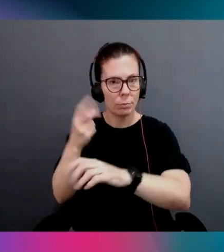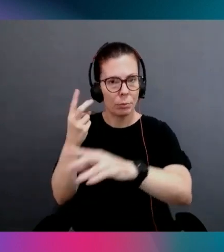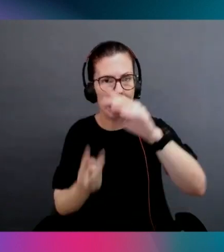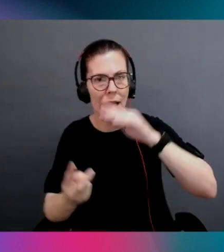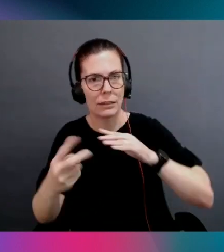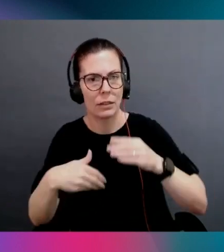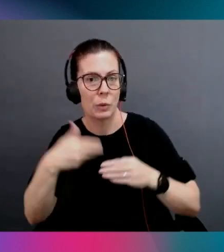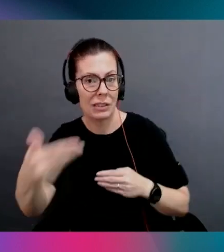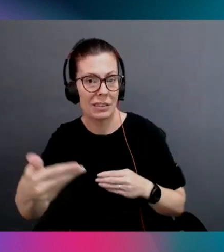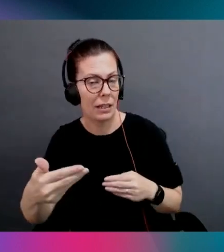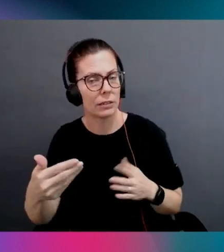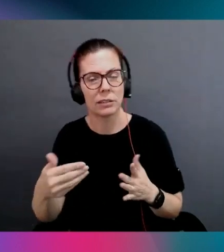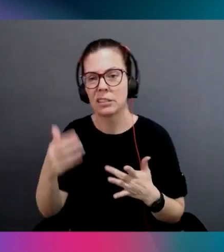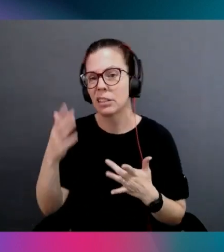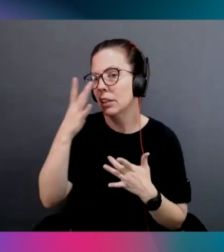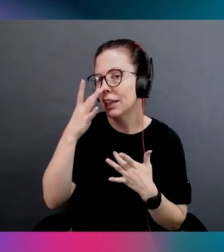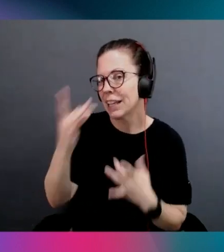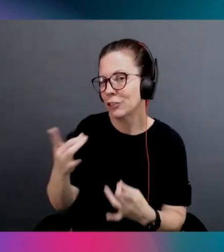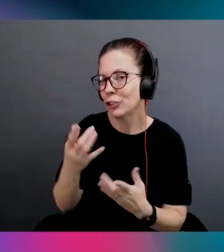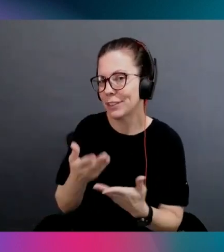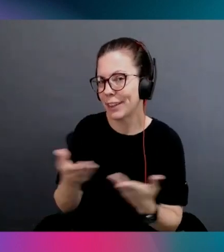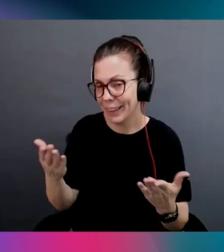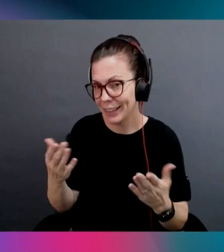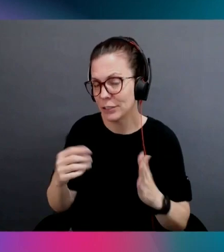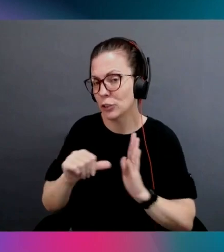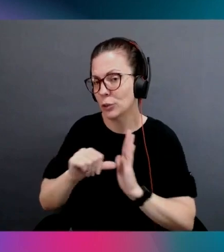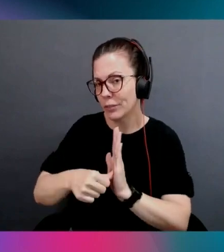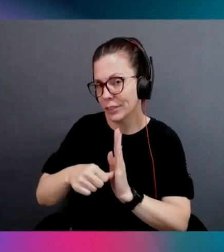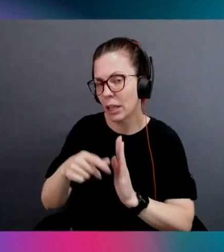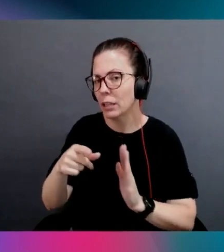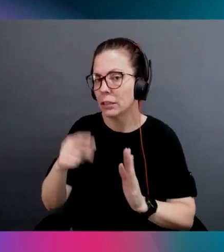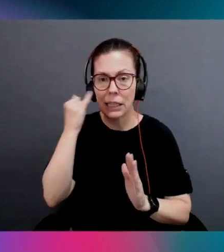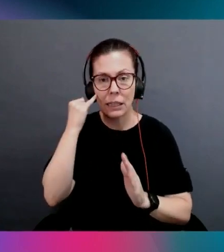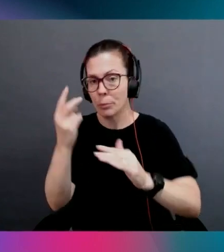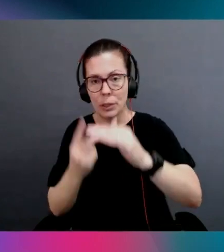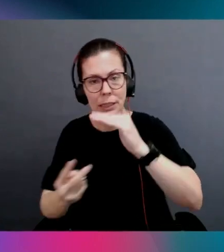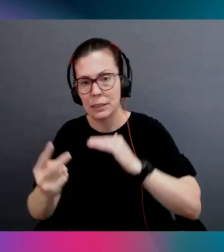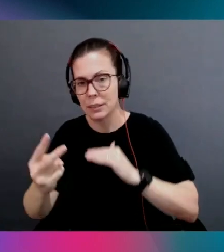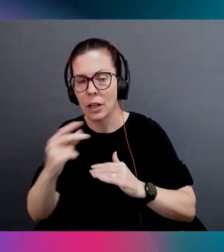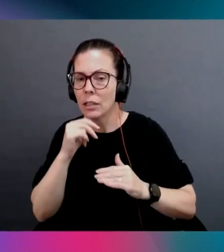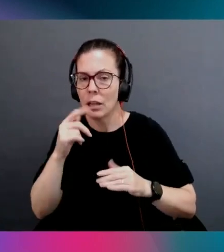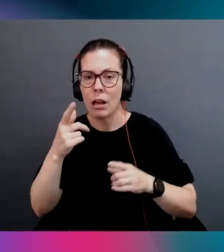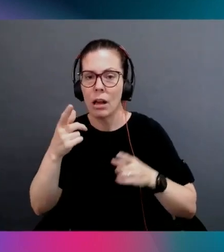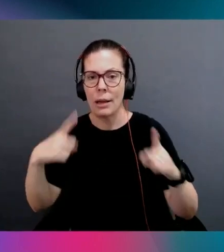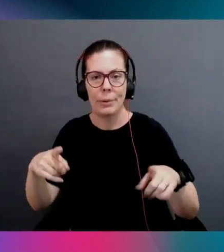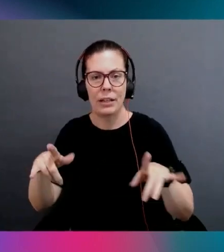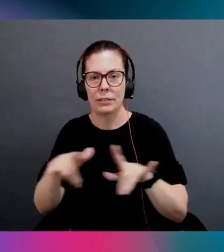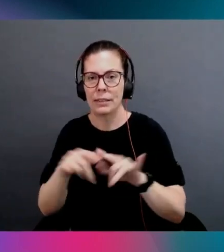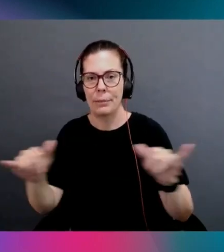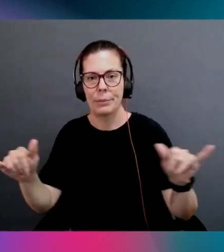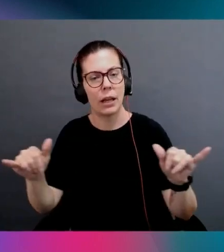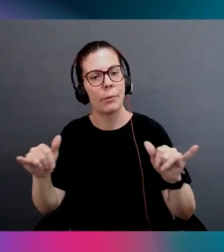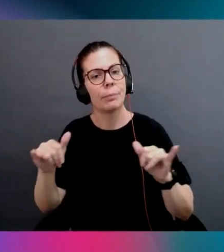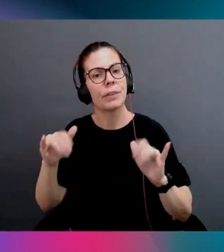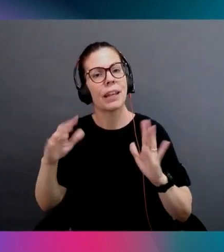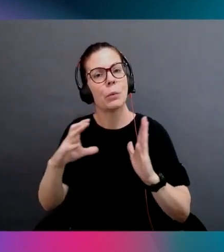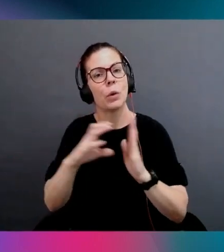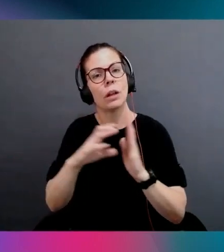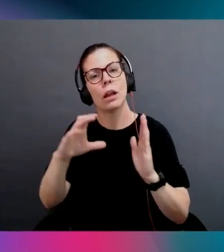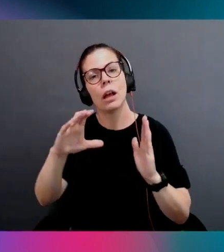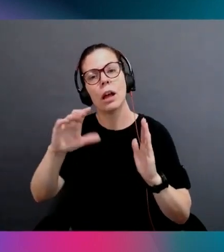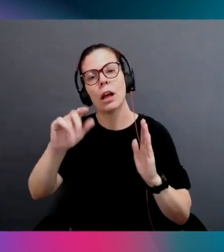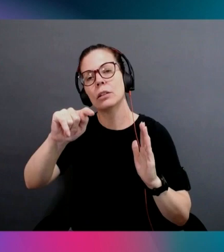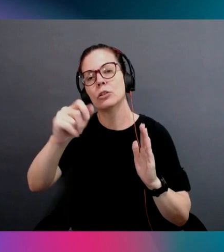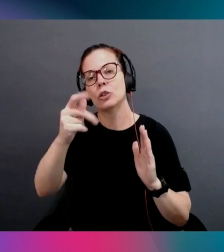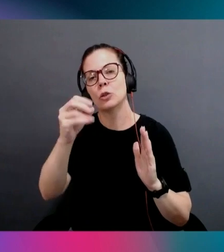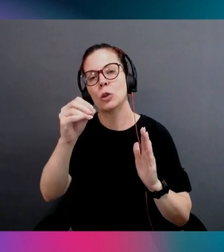the interesting thing to note here is the prediction is not happening all at once. It generates this token one by one. Token is basically a